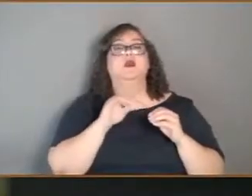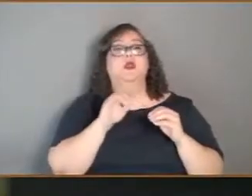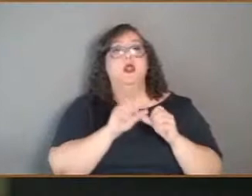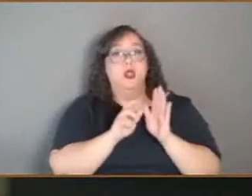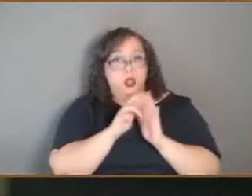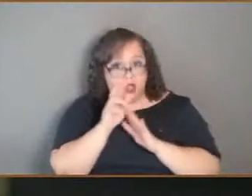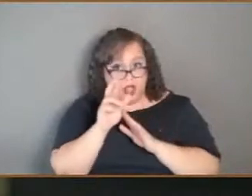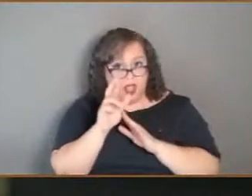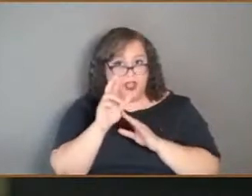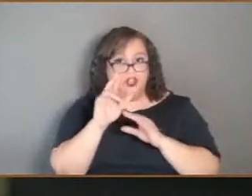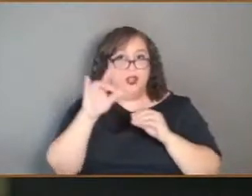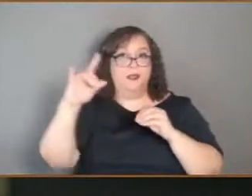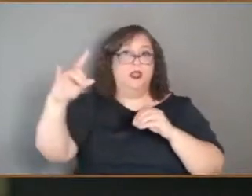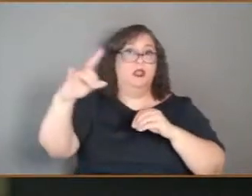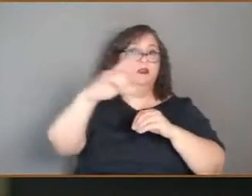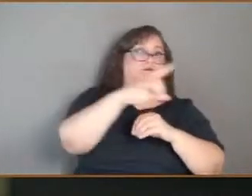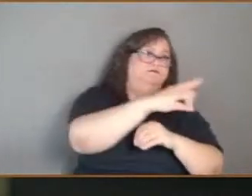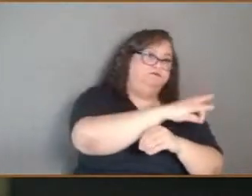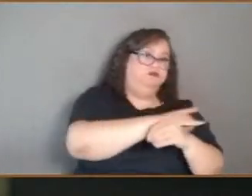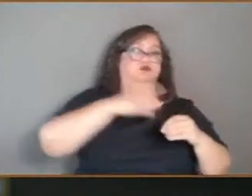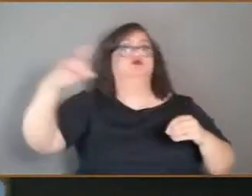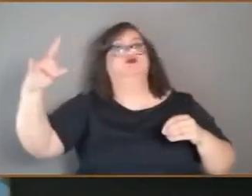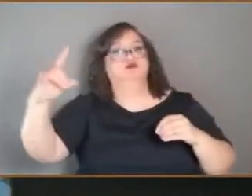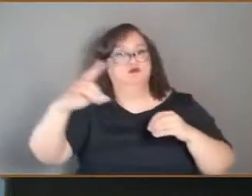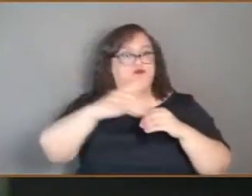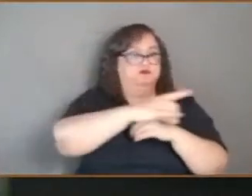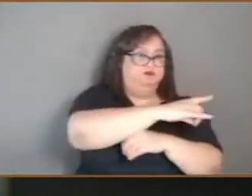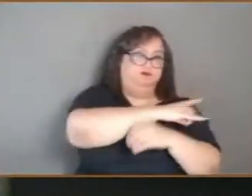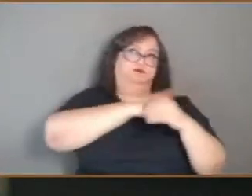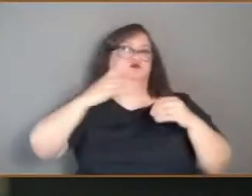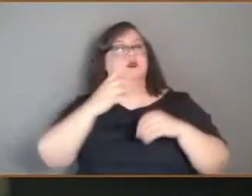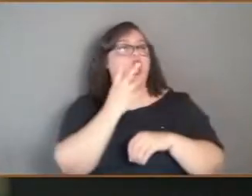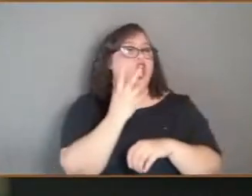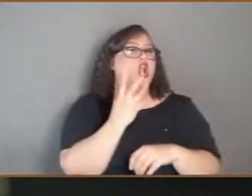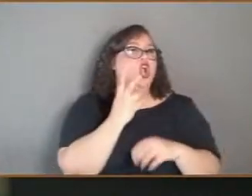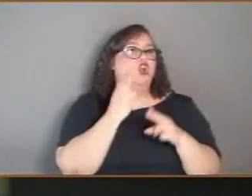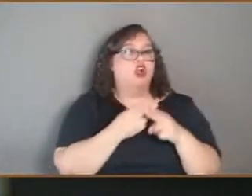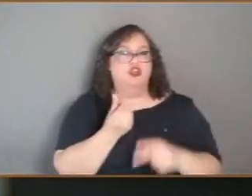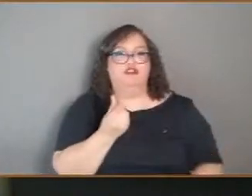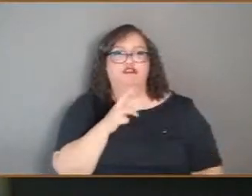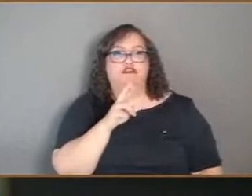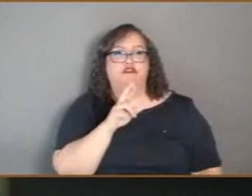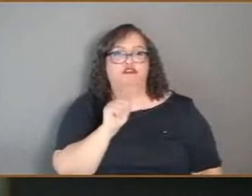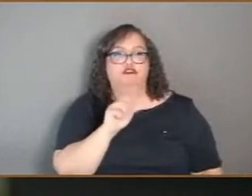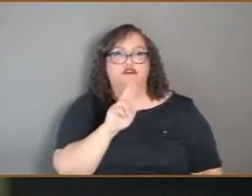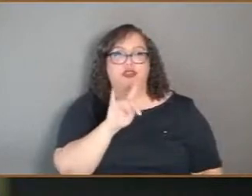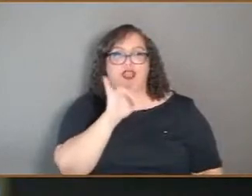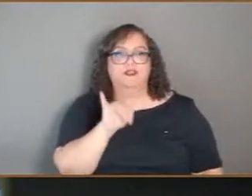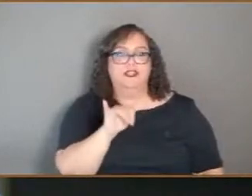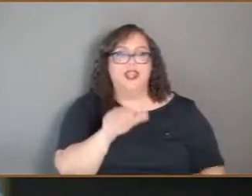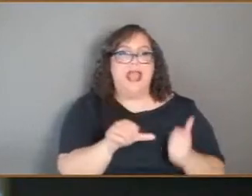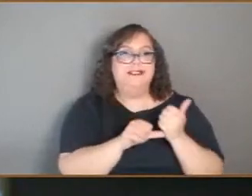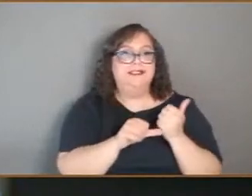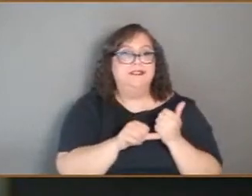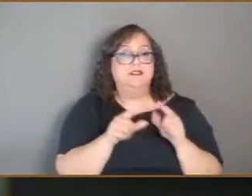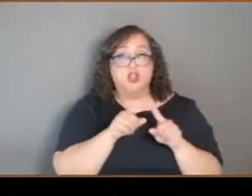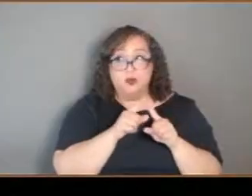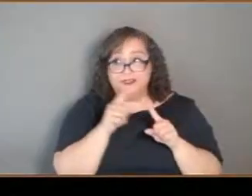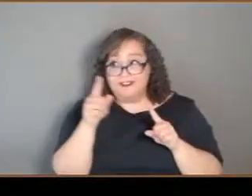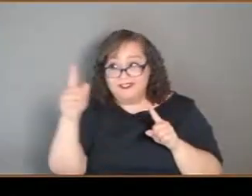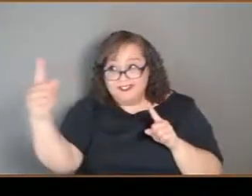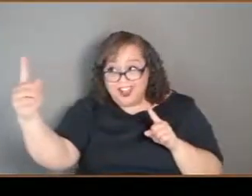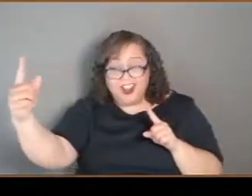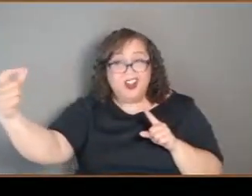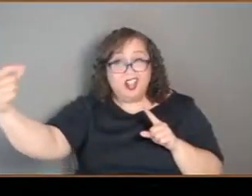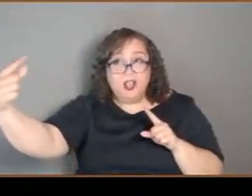Earth, it's very quick to get data down, of course. The further we go, the longer it's going to take to get that data down. So as we move through the Jupiter's